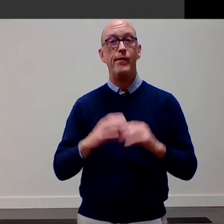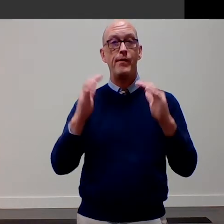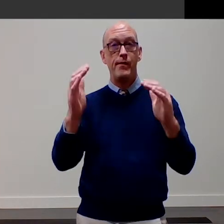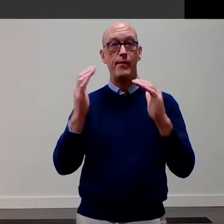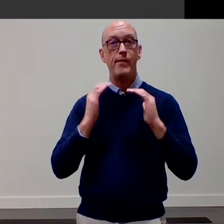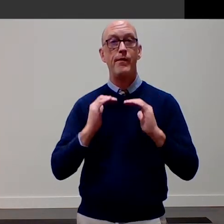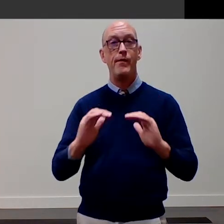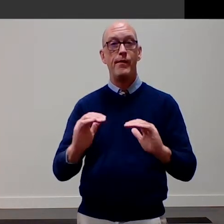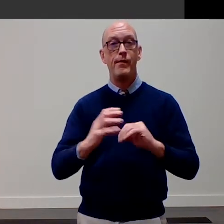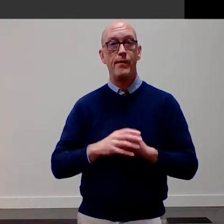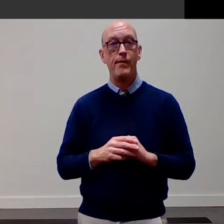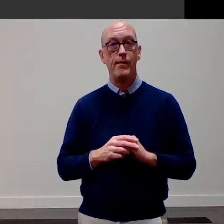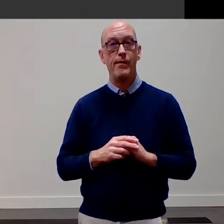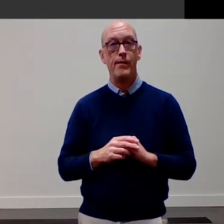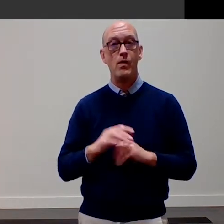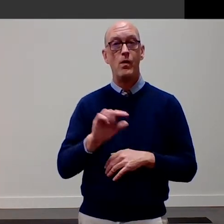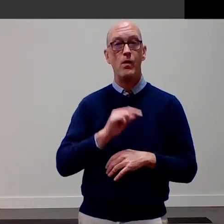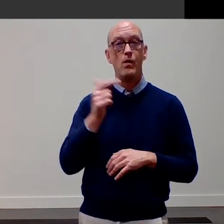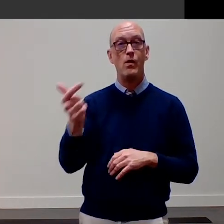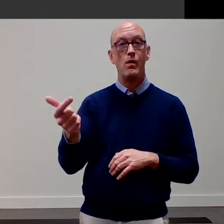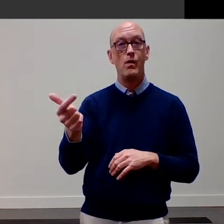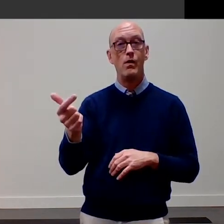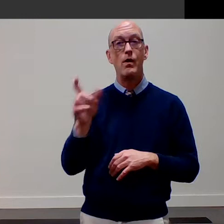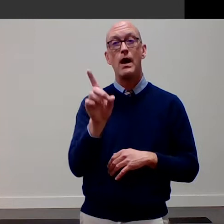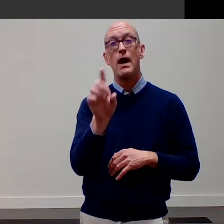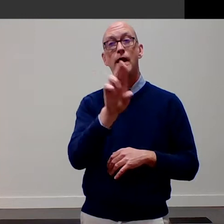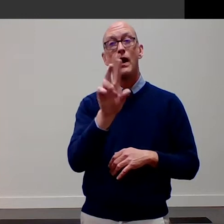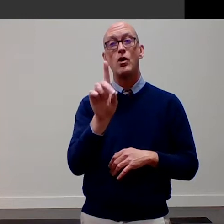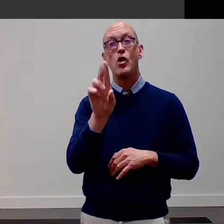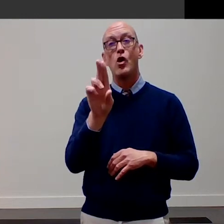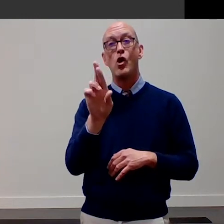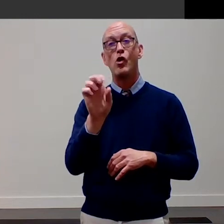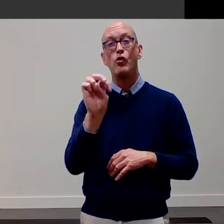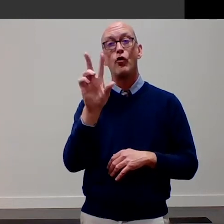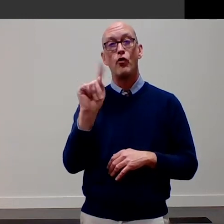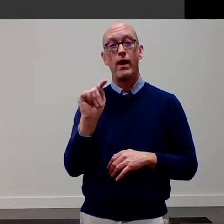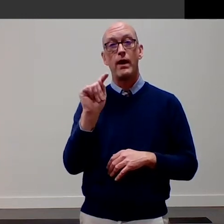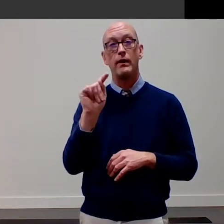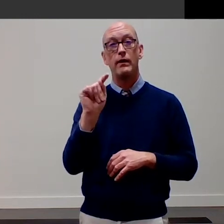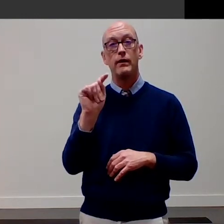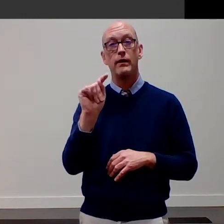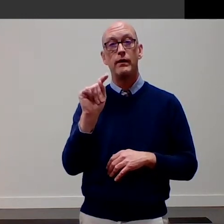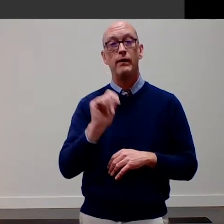Next, I'll turn it over to Dr. Durant for the mission and vision.